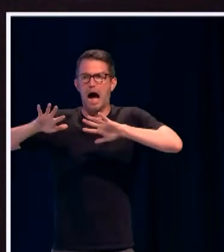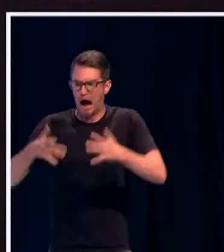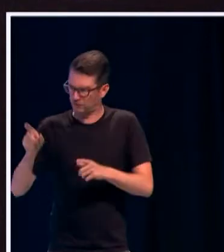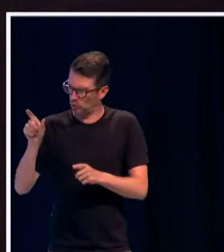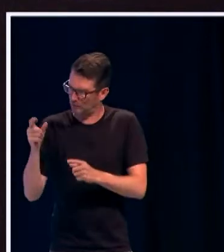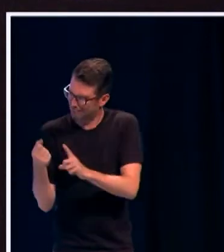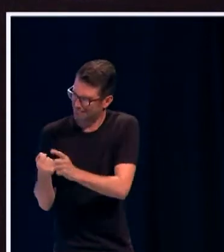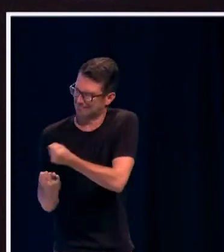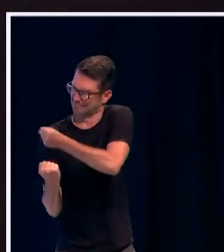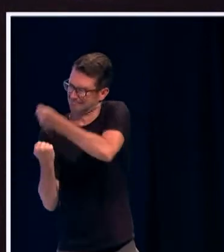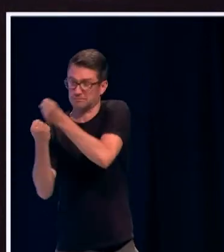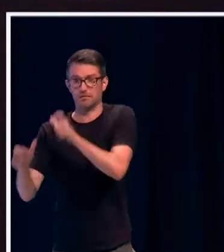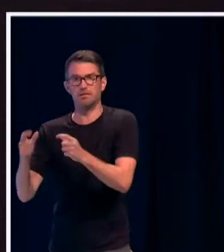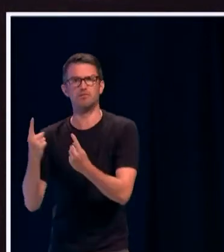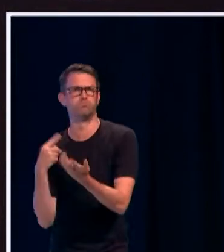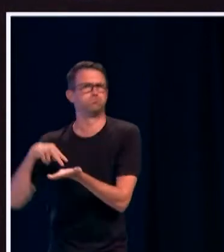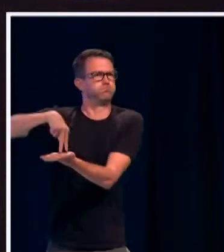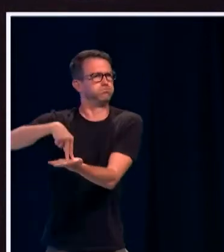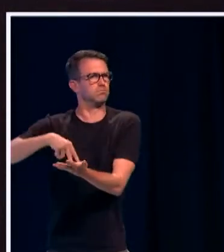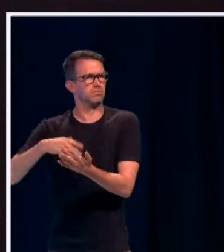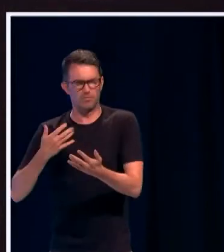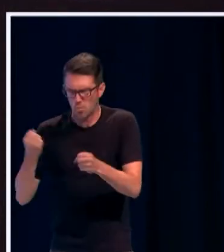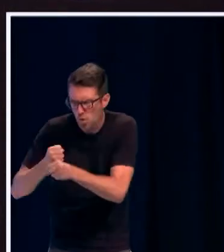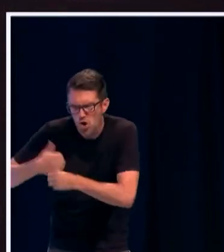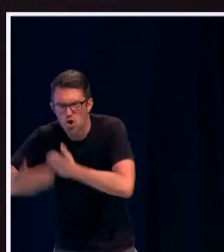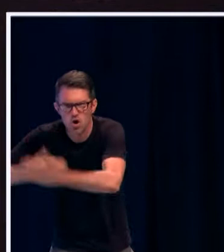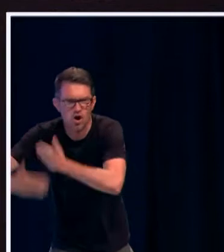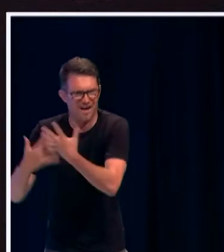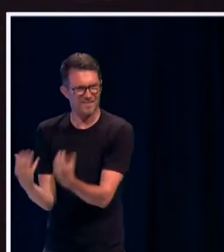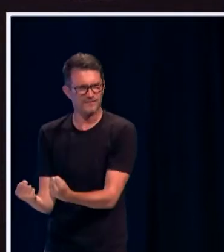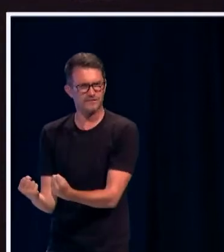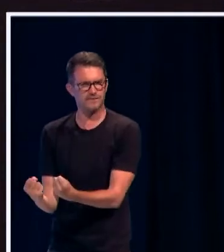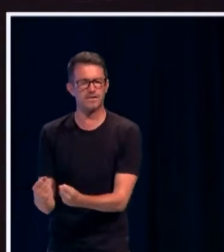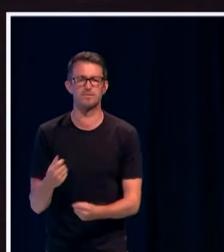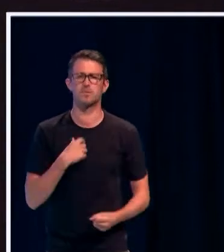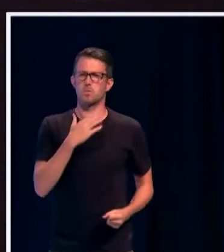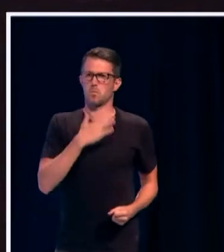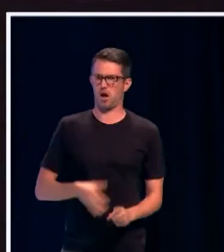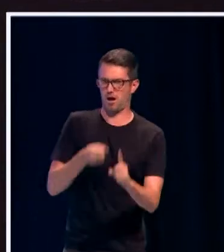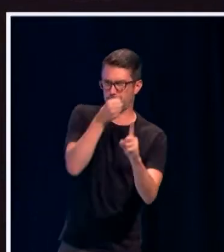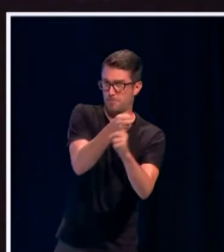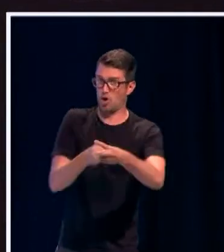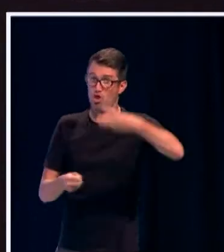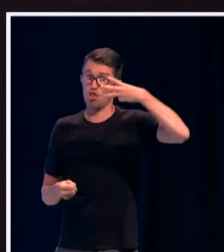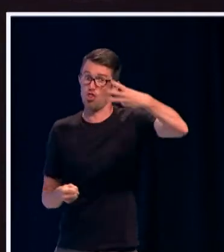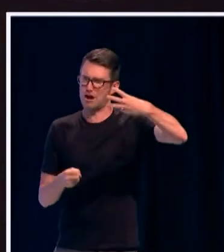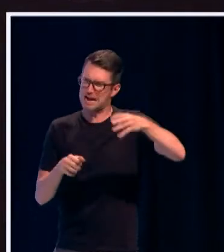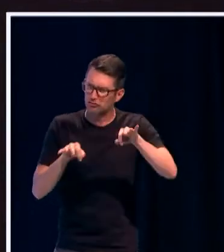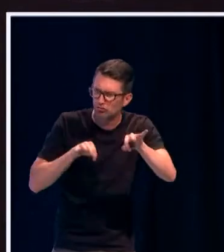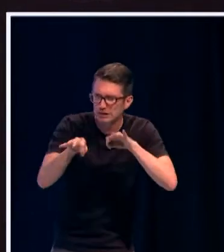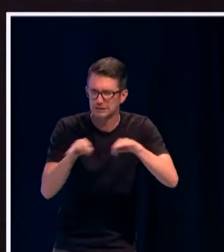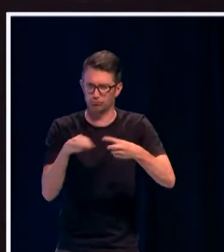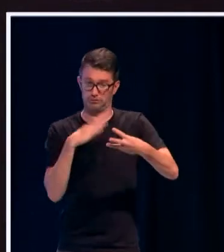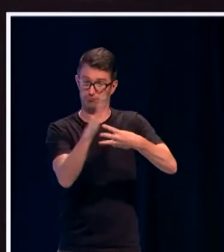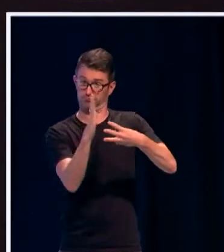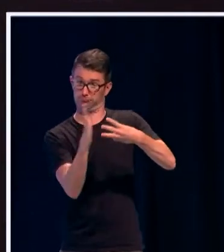on the ground. Basically, I would like to highlight 3 strategies for building the capacity and implementing the